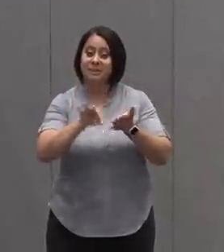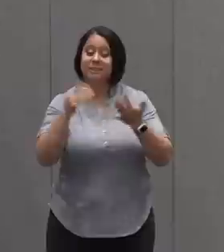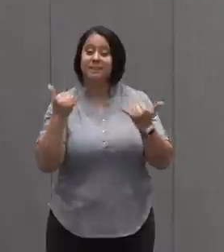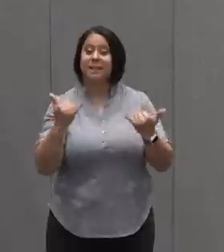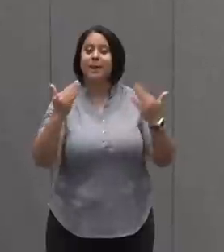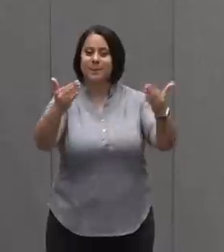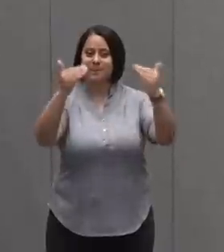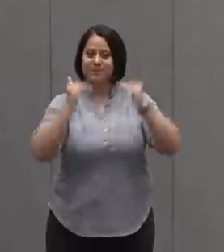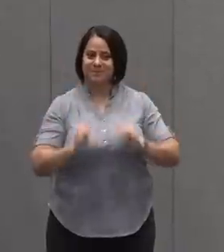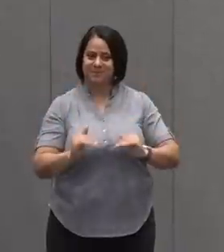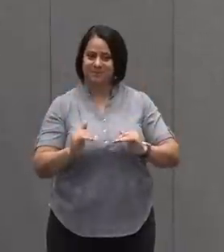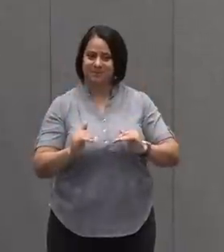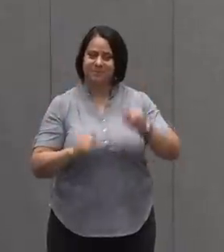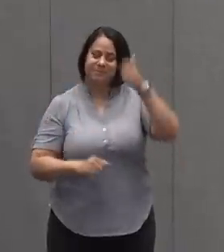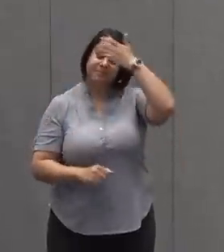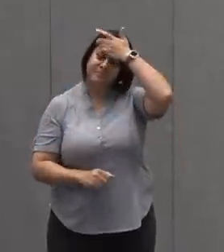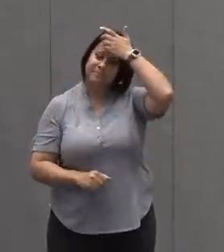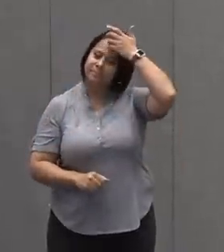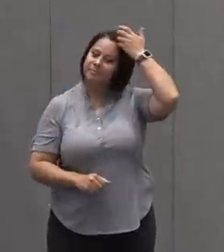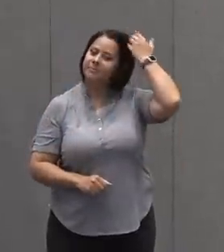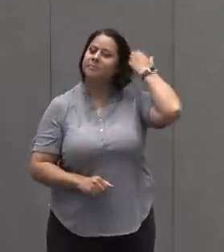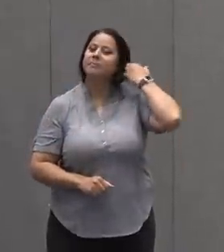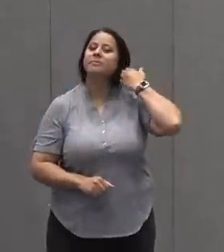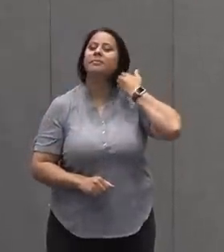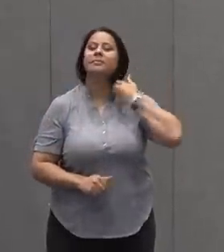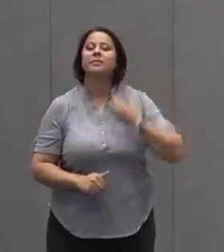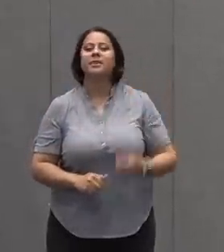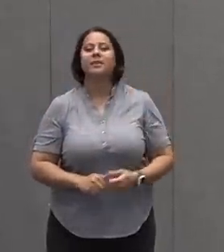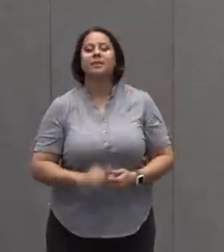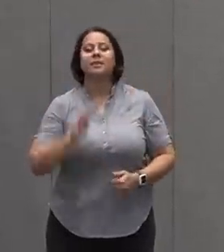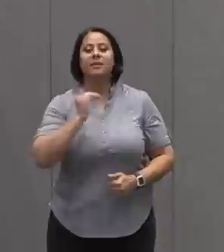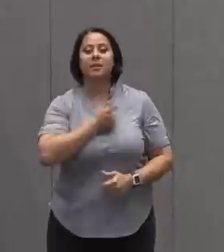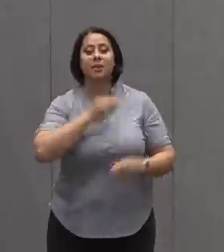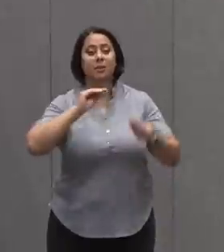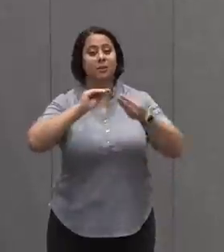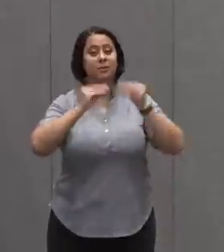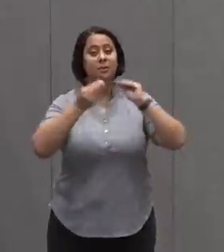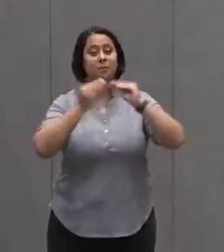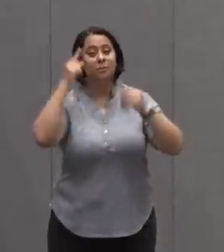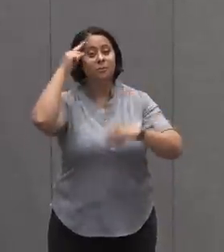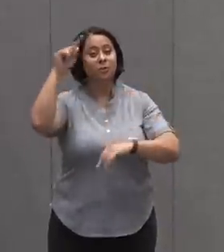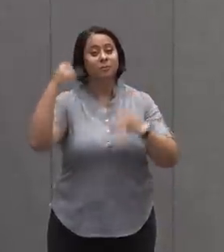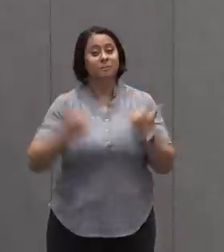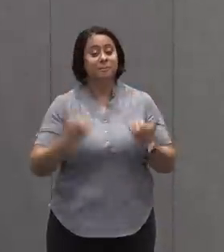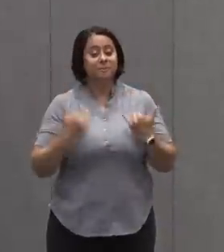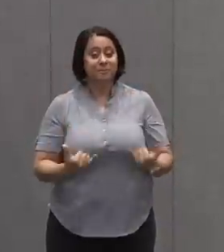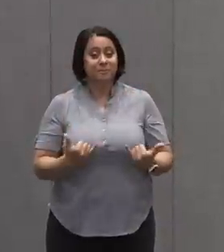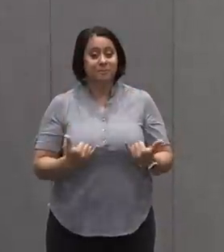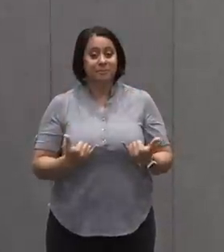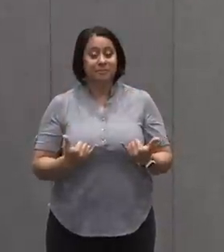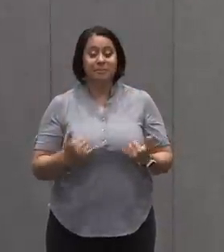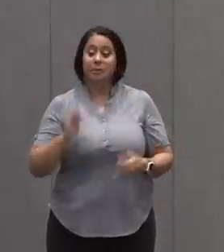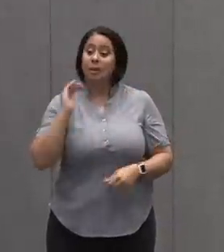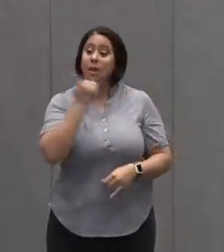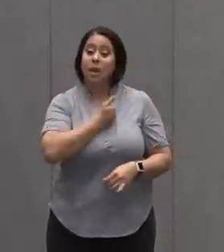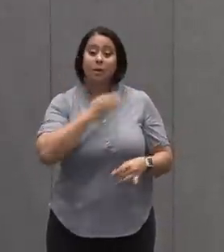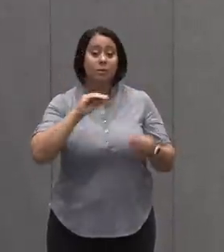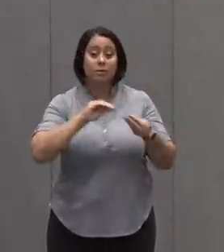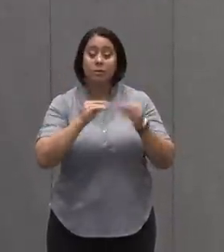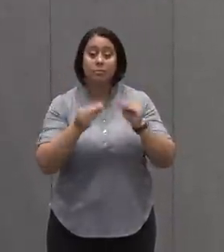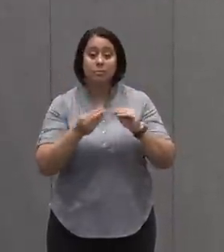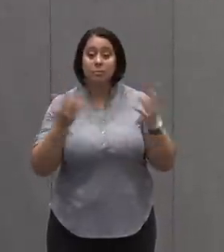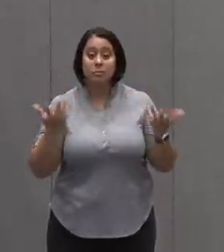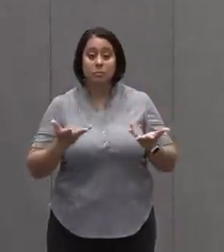routine, which is going to be our number of the day. So let me tell you what our number of the day is going to